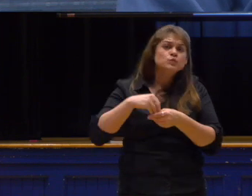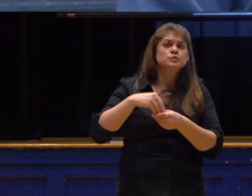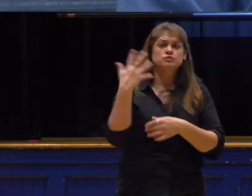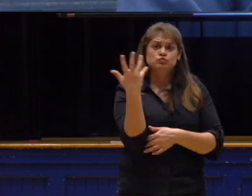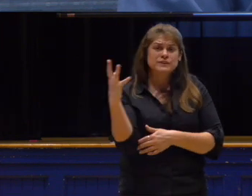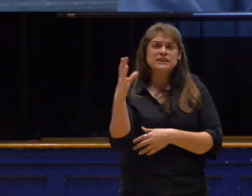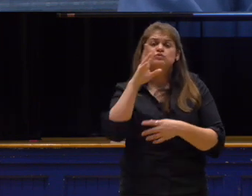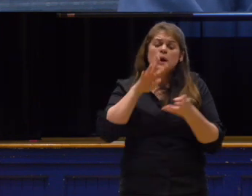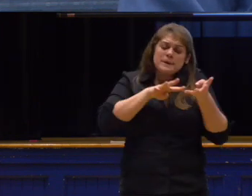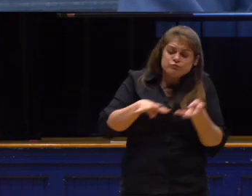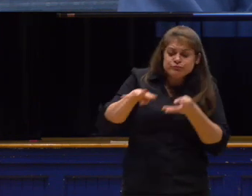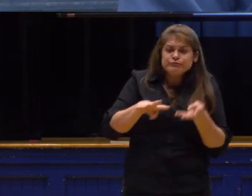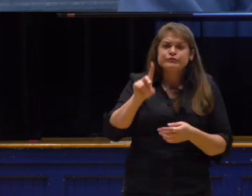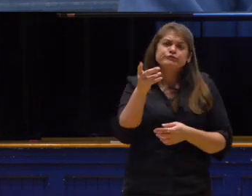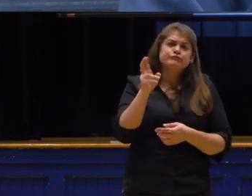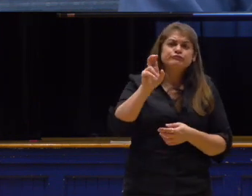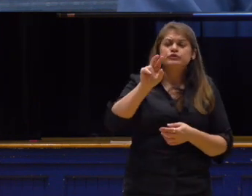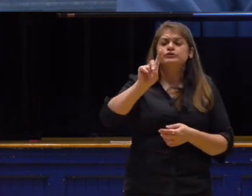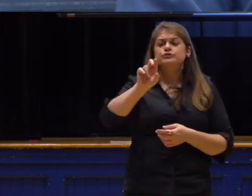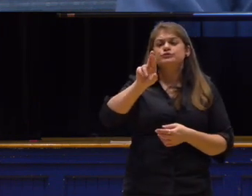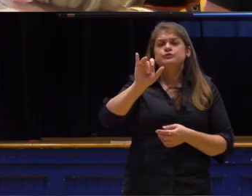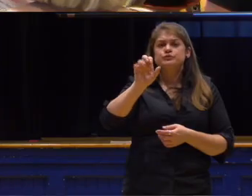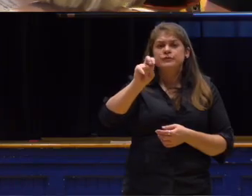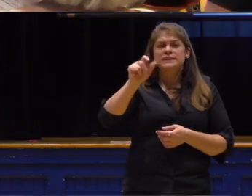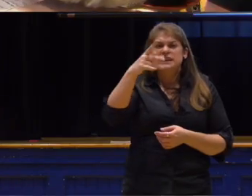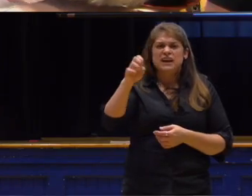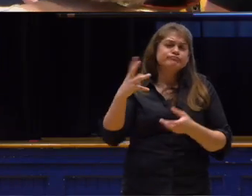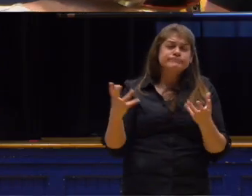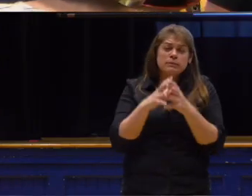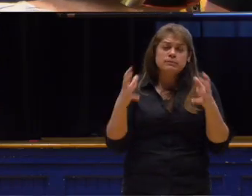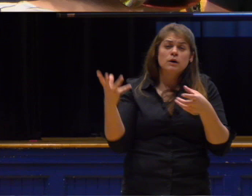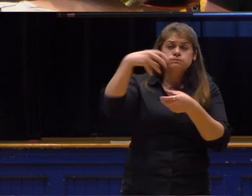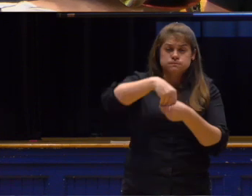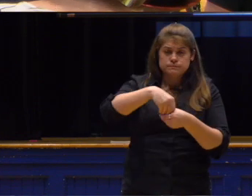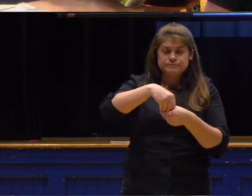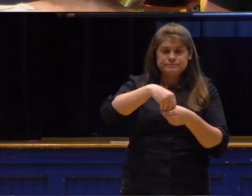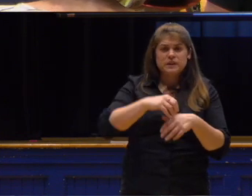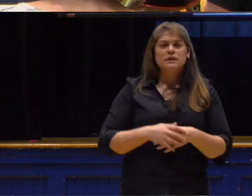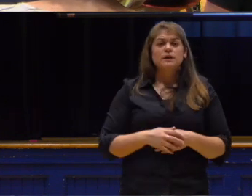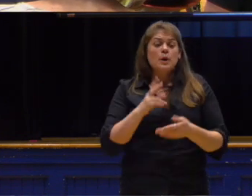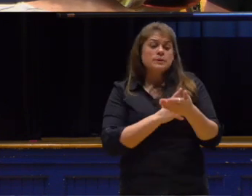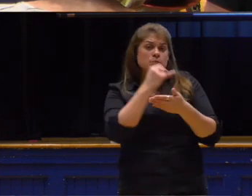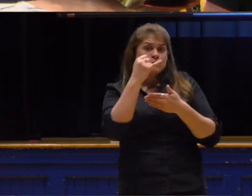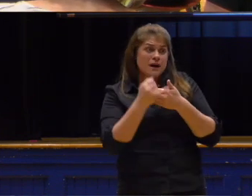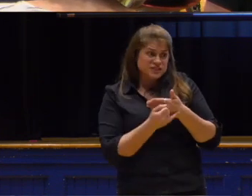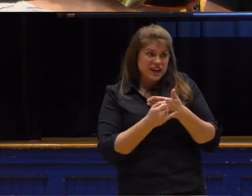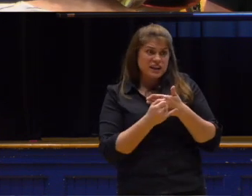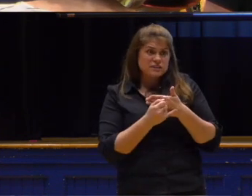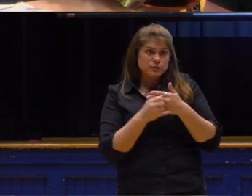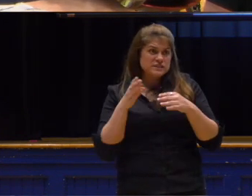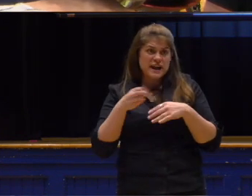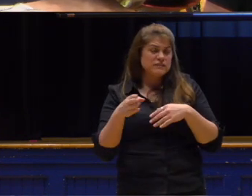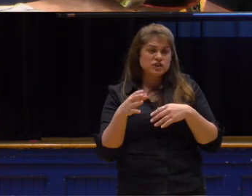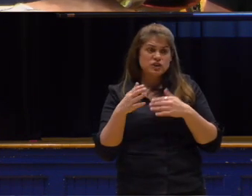about drainage, we are talking about all sorts of things. The project was, we were after 75%, I